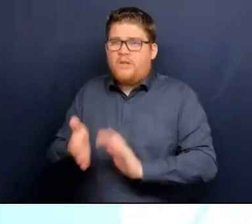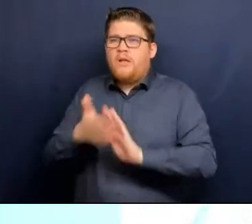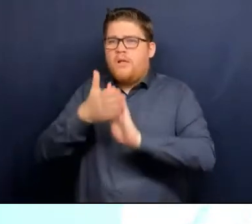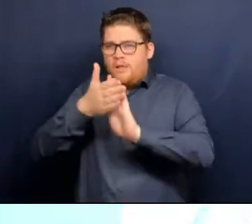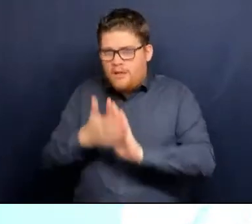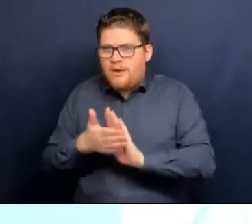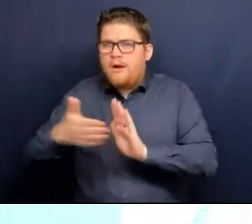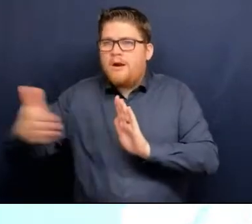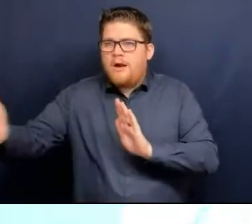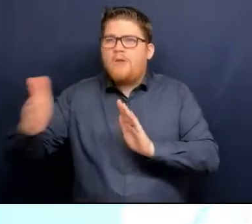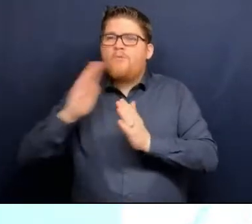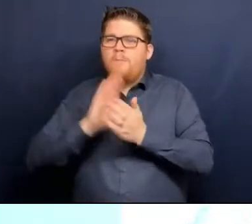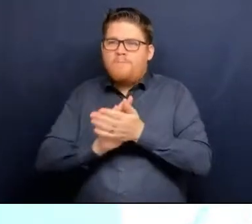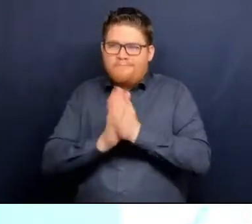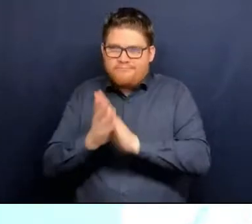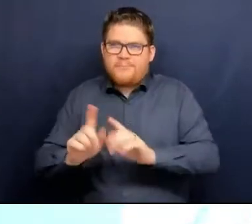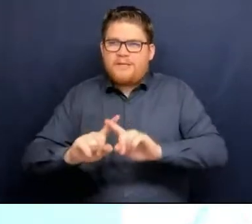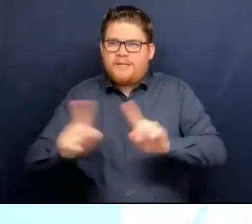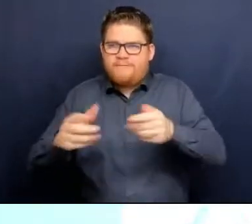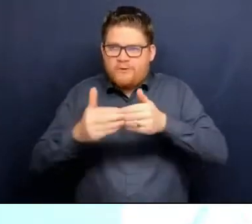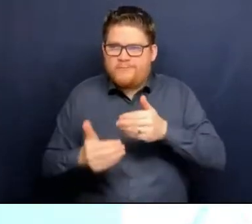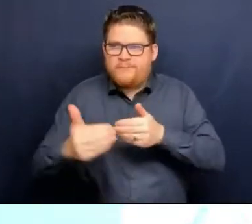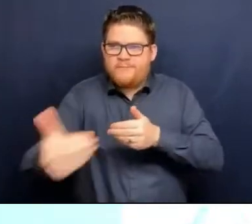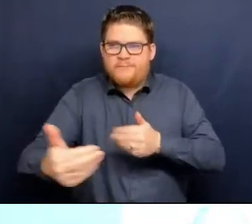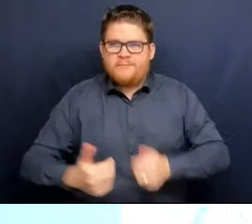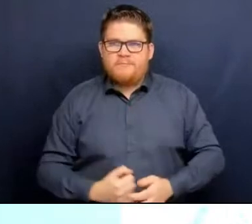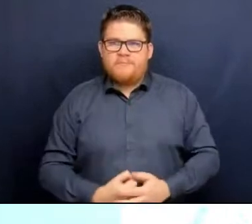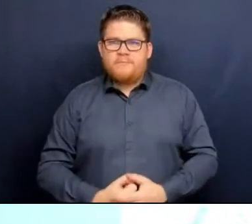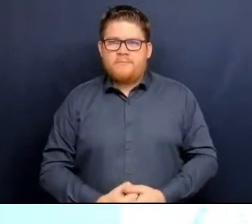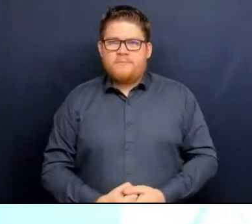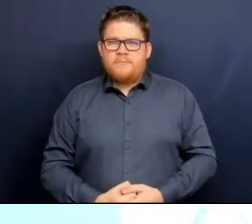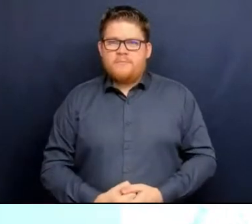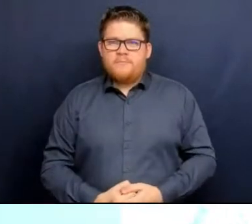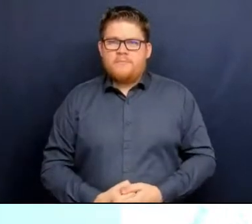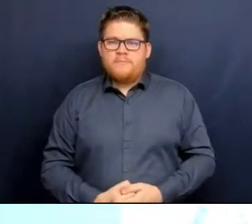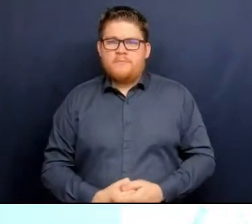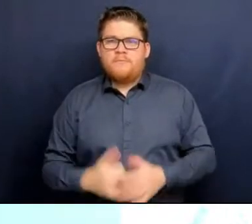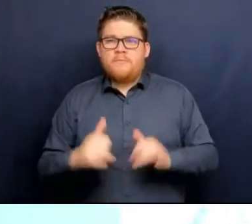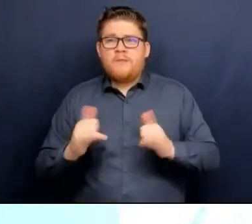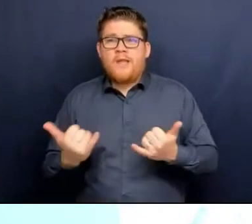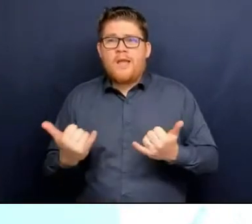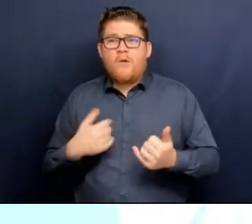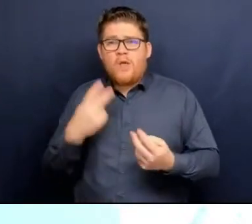a history that's a little bit older than me, in 1966,